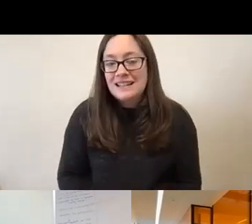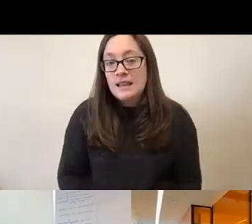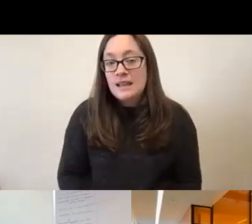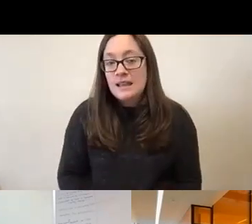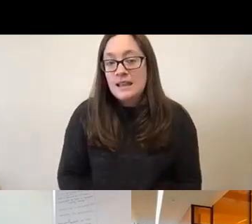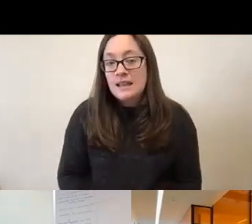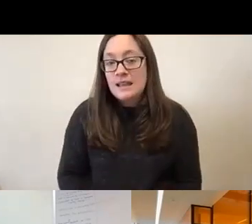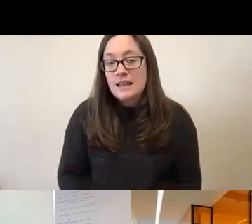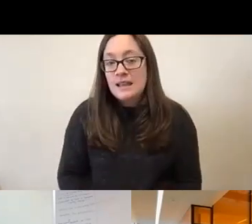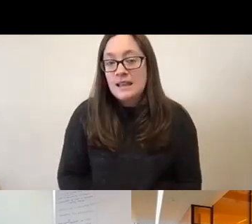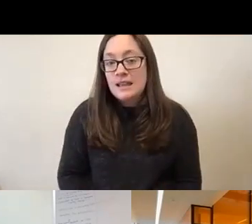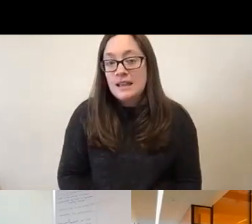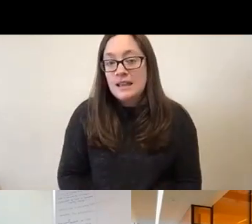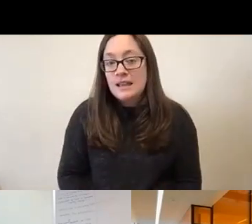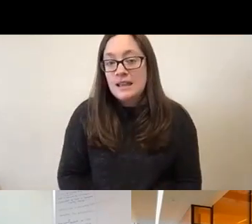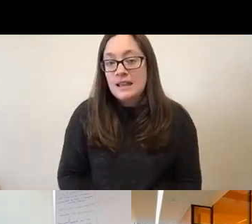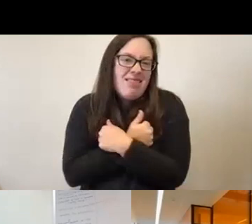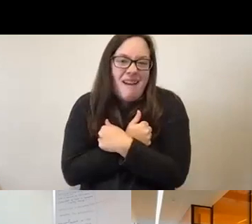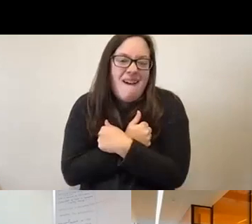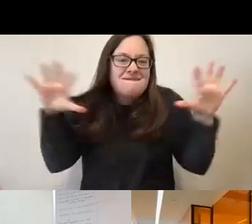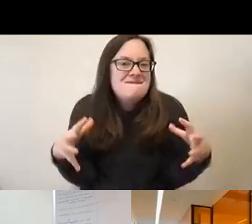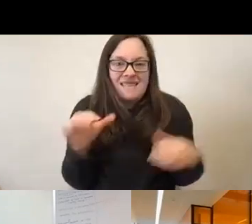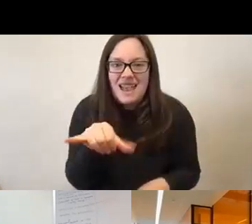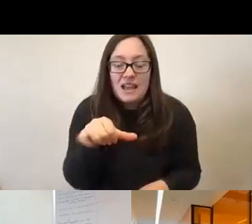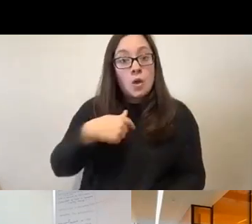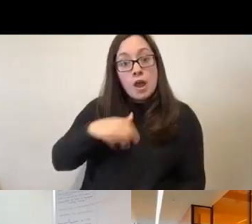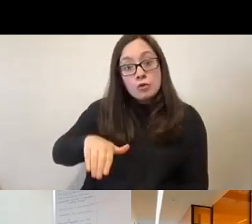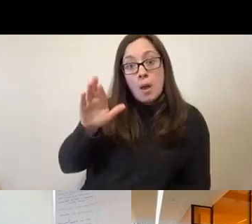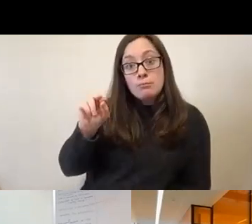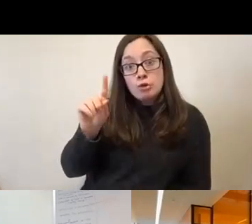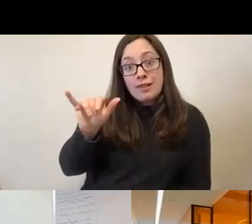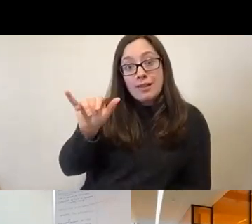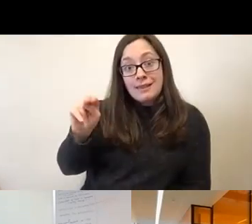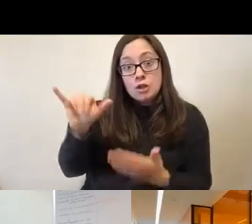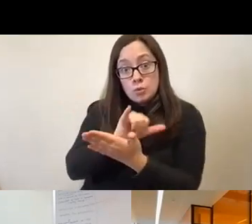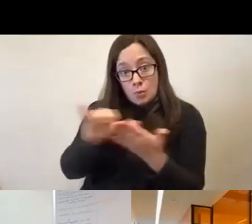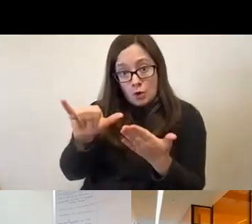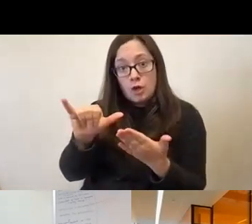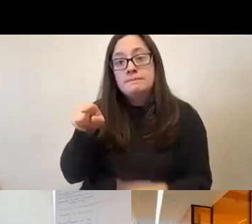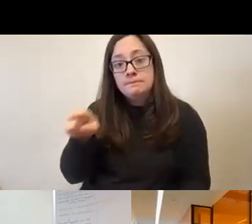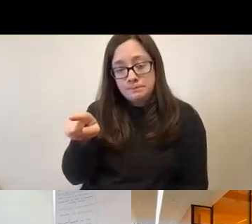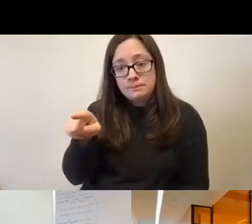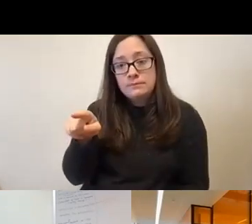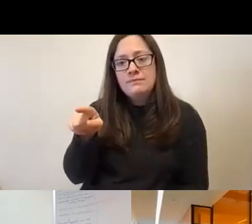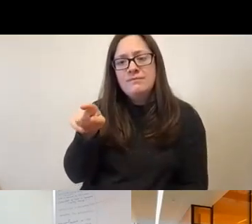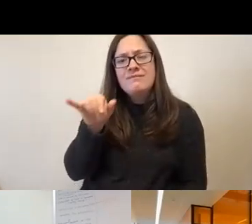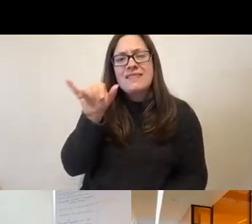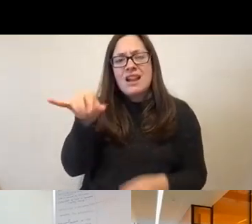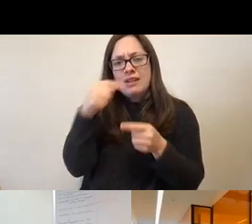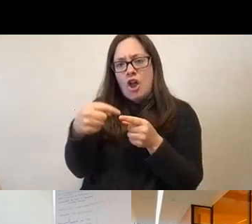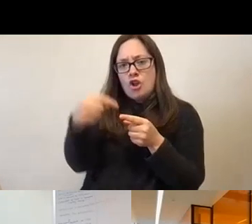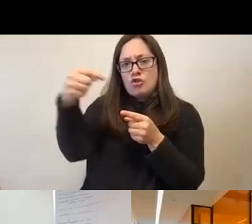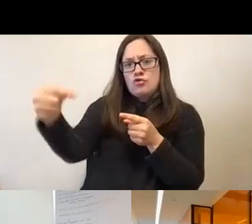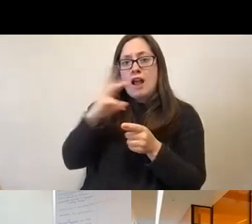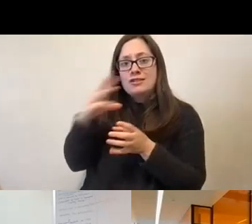love. So I grew up in Brooklyn, and it's an area in Brooklyn that is right across the river